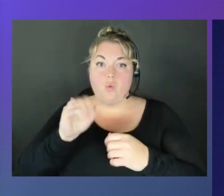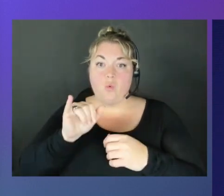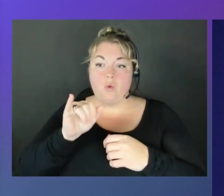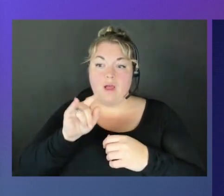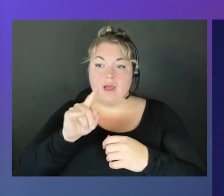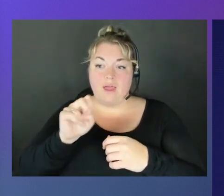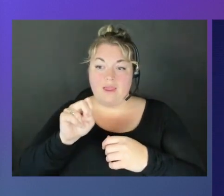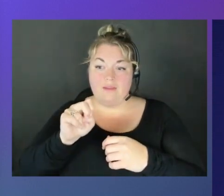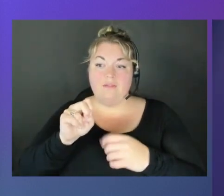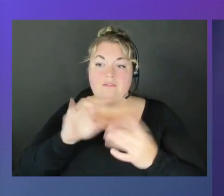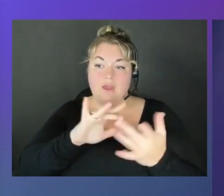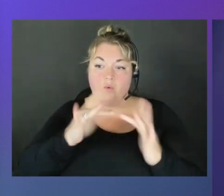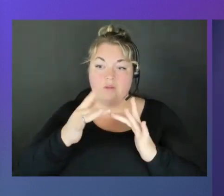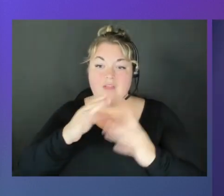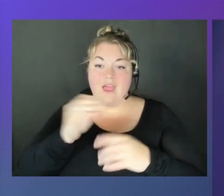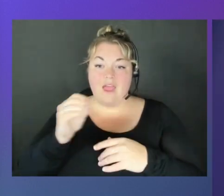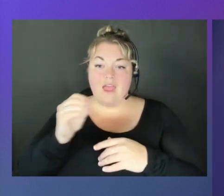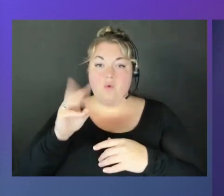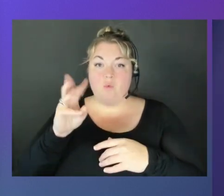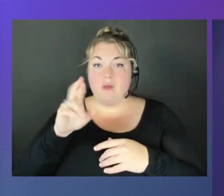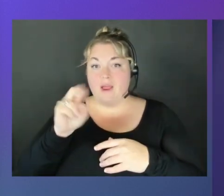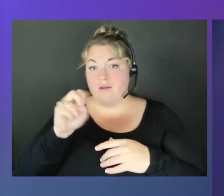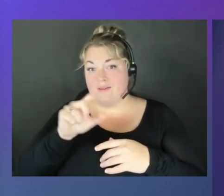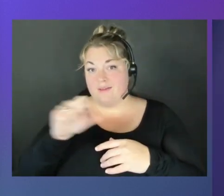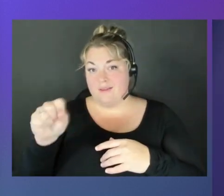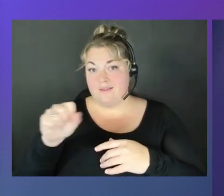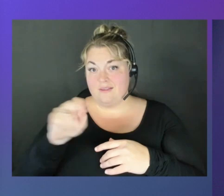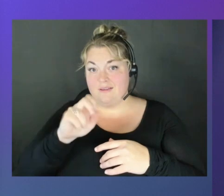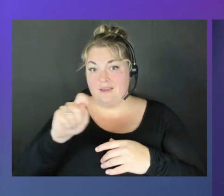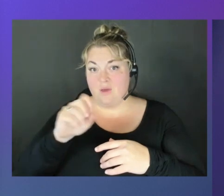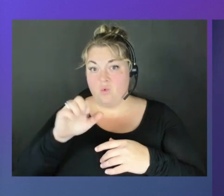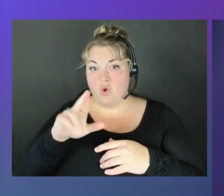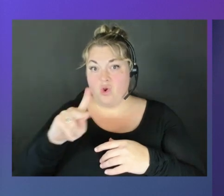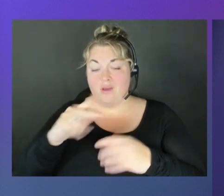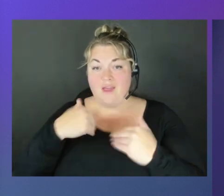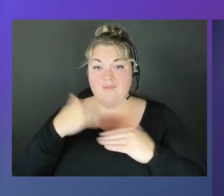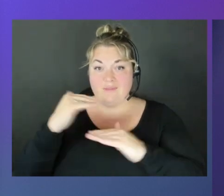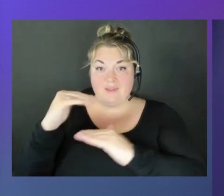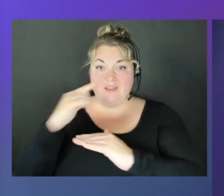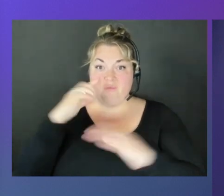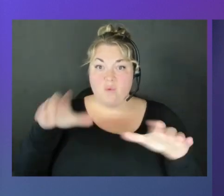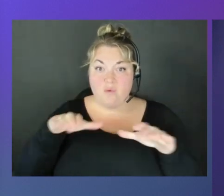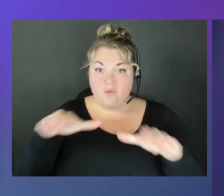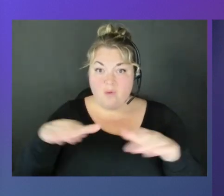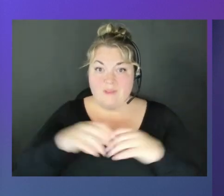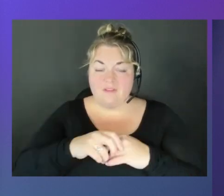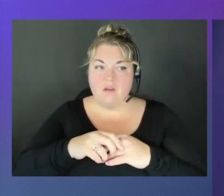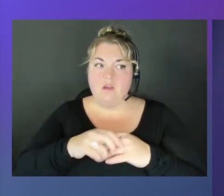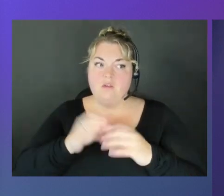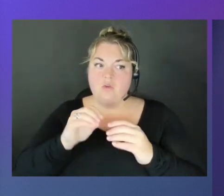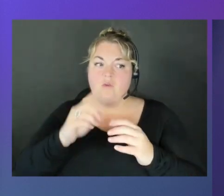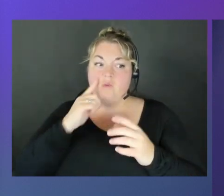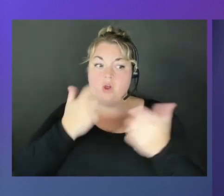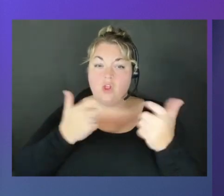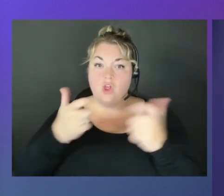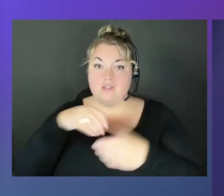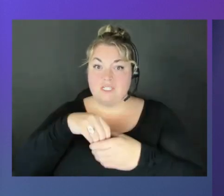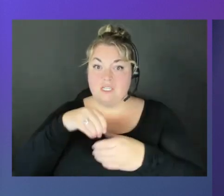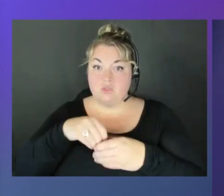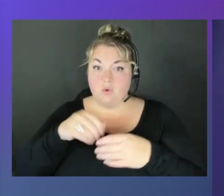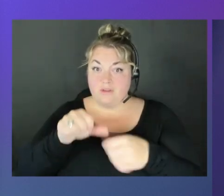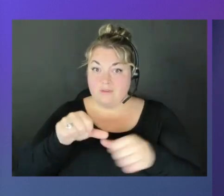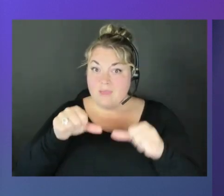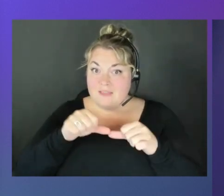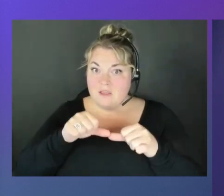performance limits. So take the case of when you have to do network coverage for large indoor spaces.